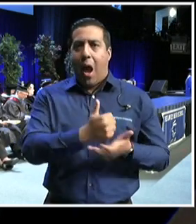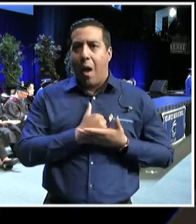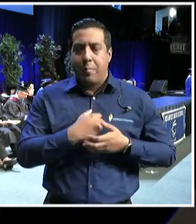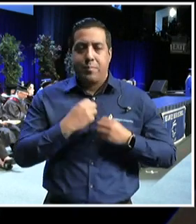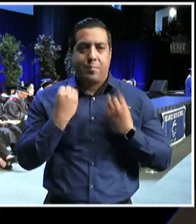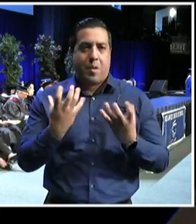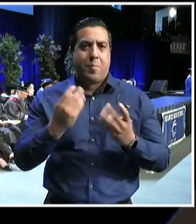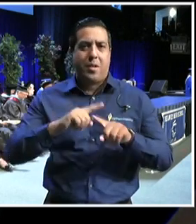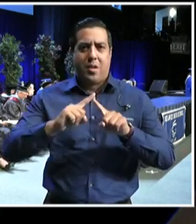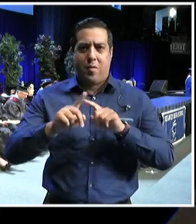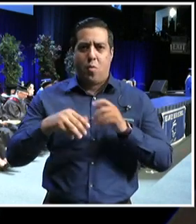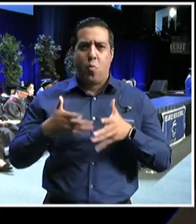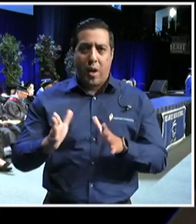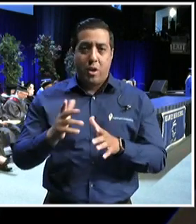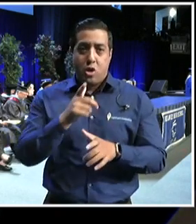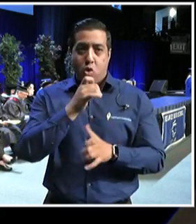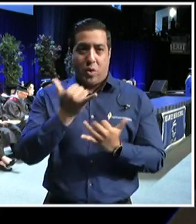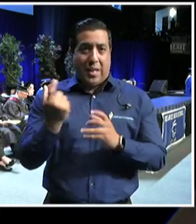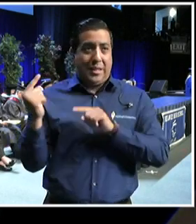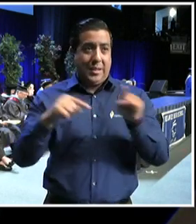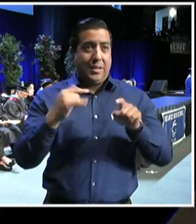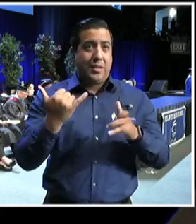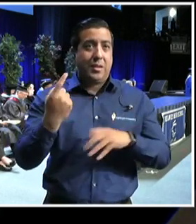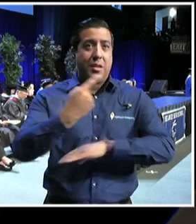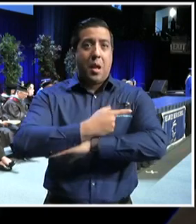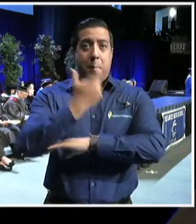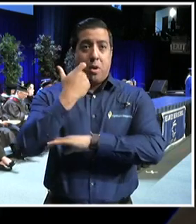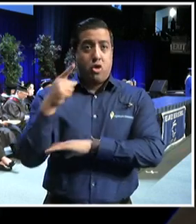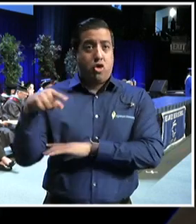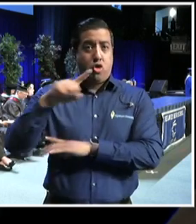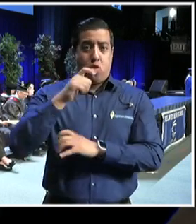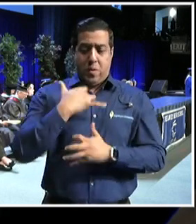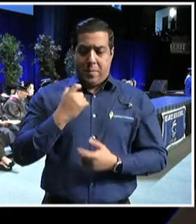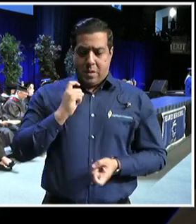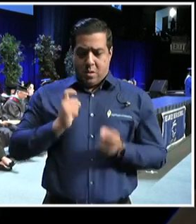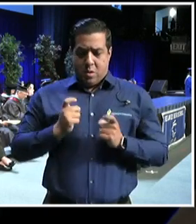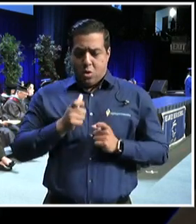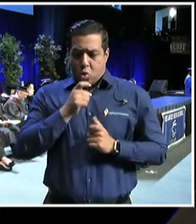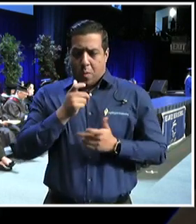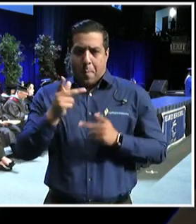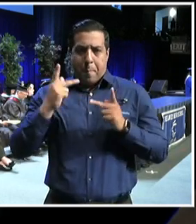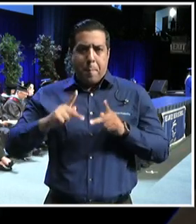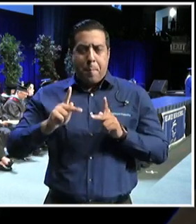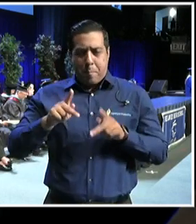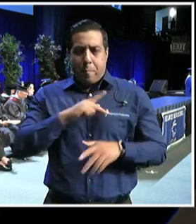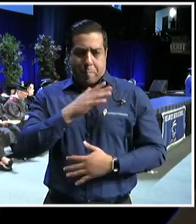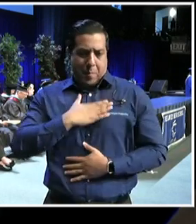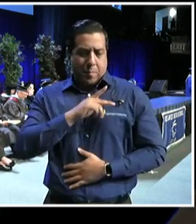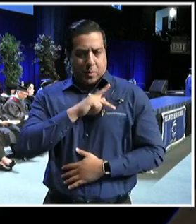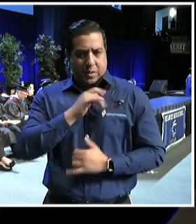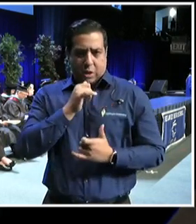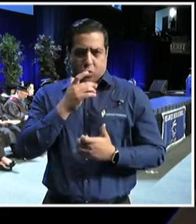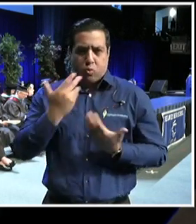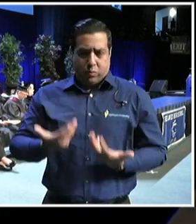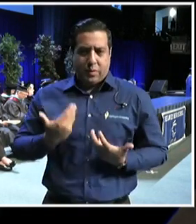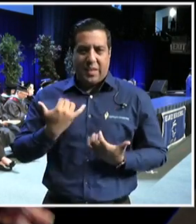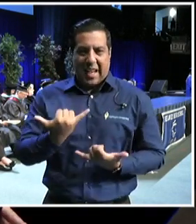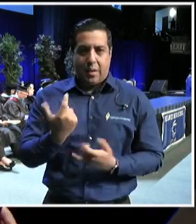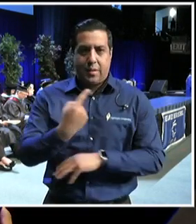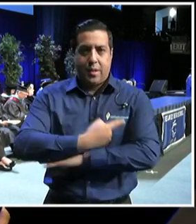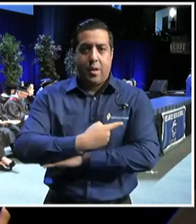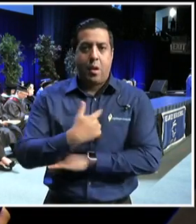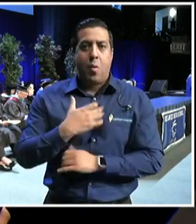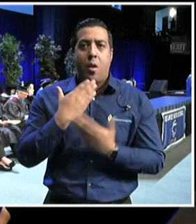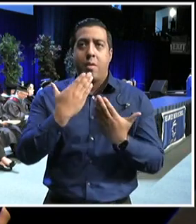everyone else whom I've invited here today, because you all have shaped me into the person I am today. Lastly, I'd like to thank God for giving me such